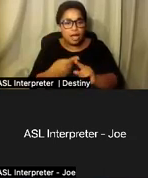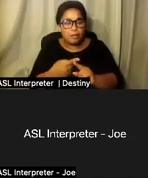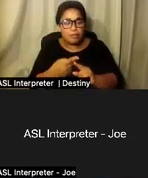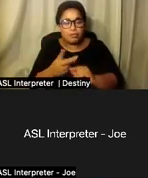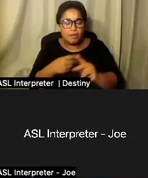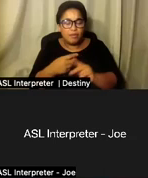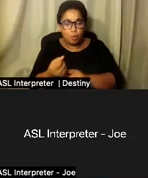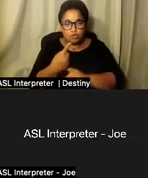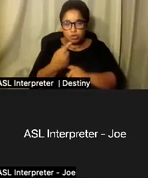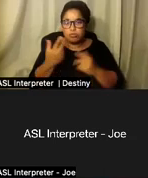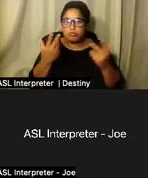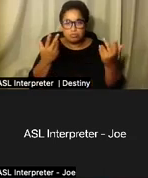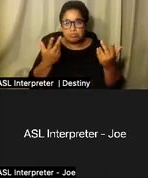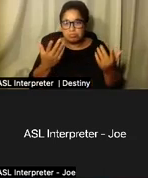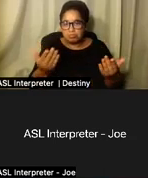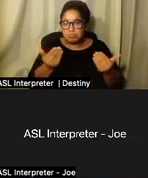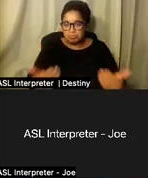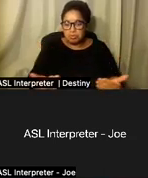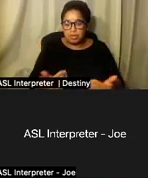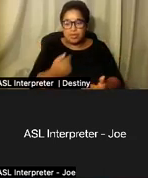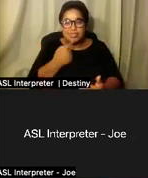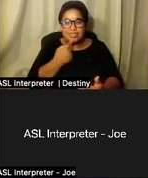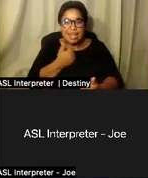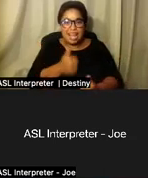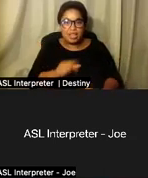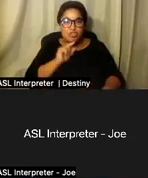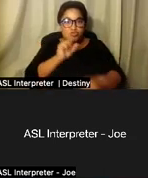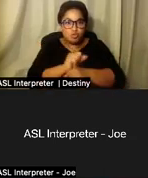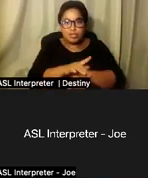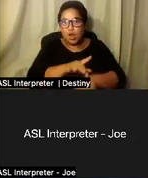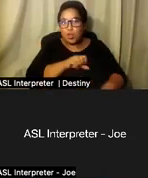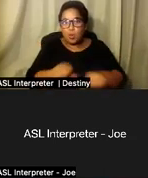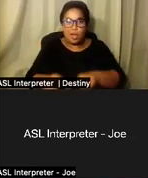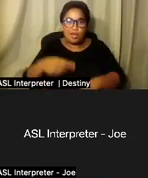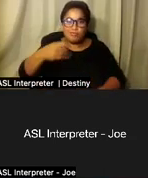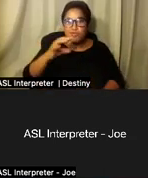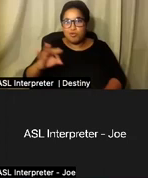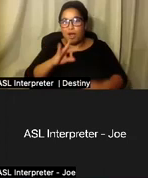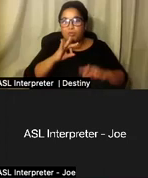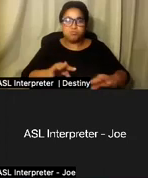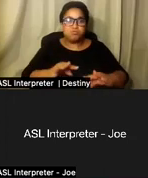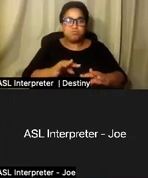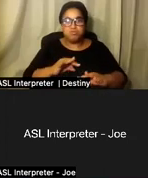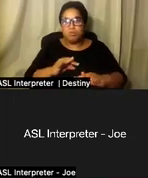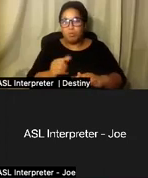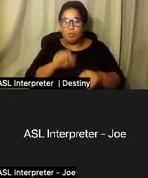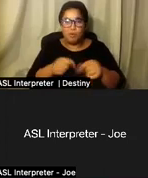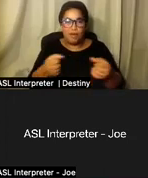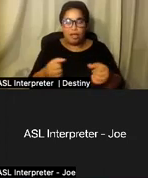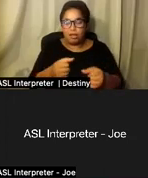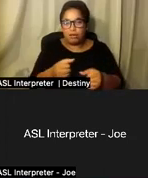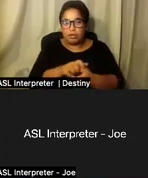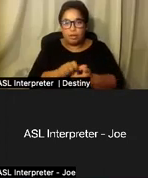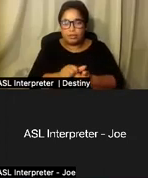know, we can't say that anything's earthquake proof, but we do know that the more